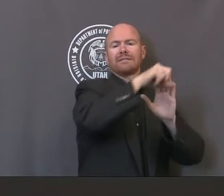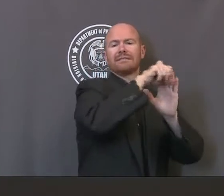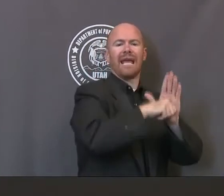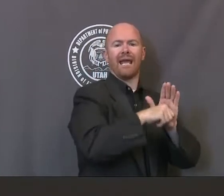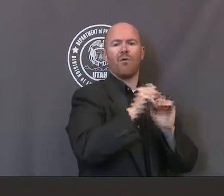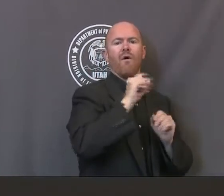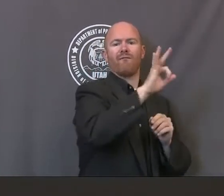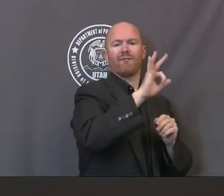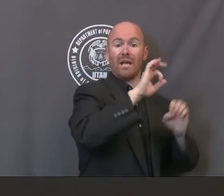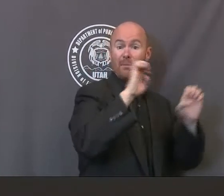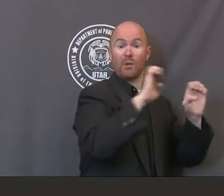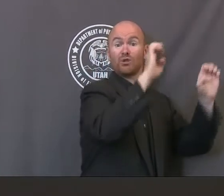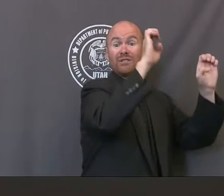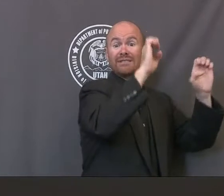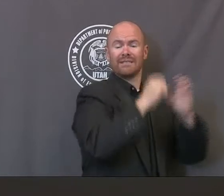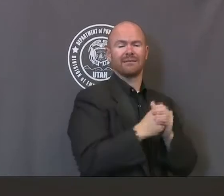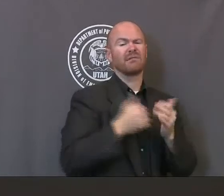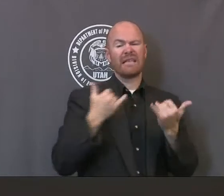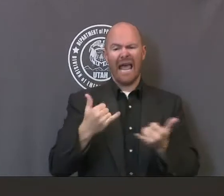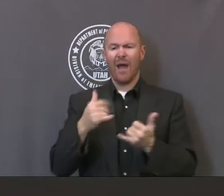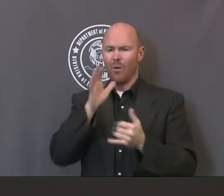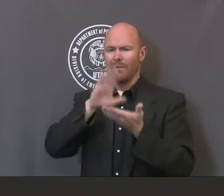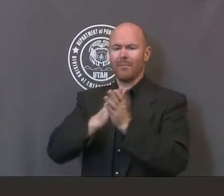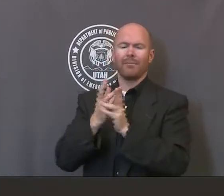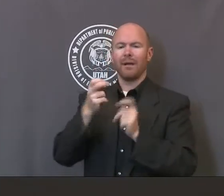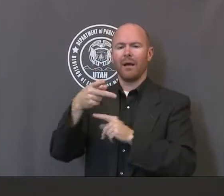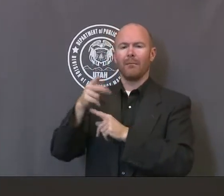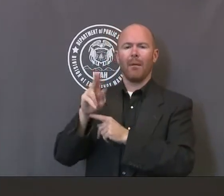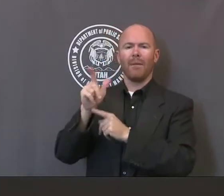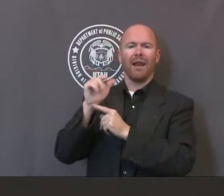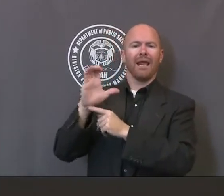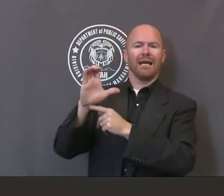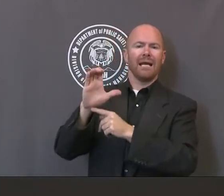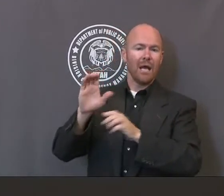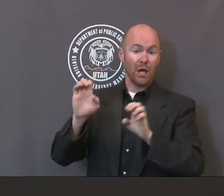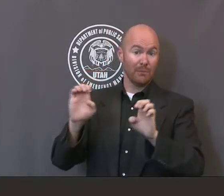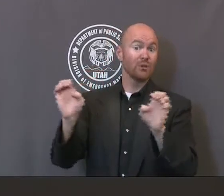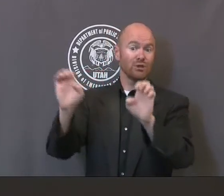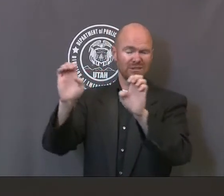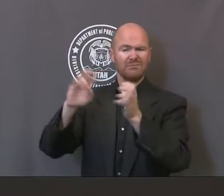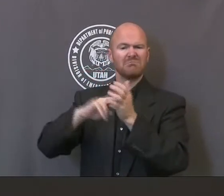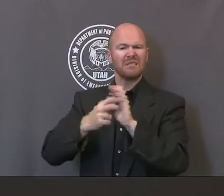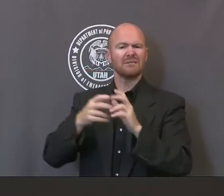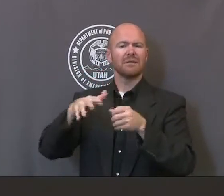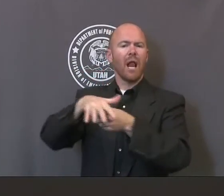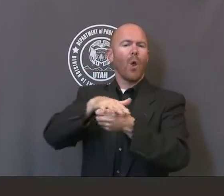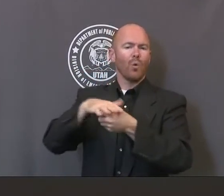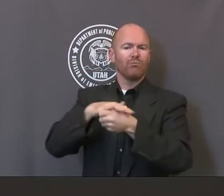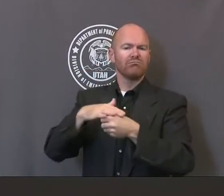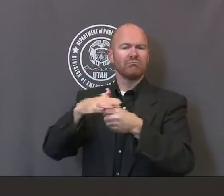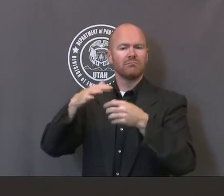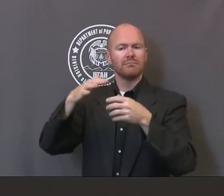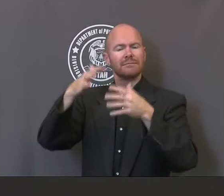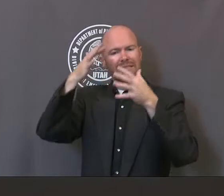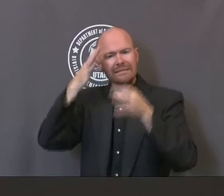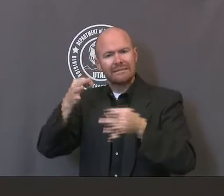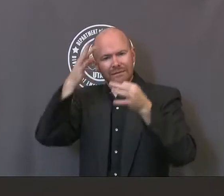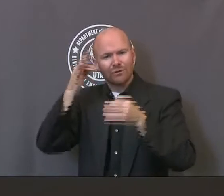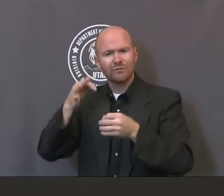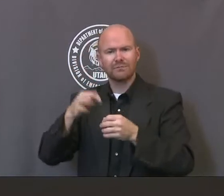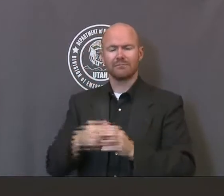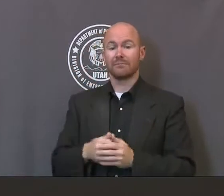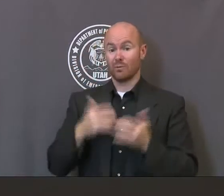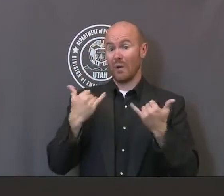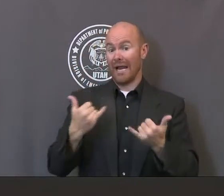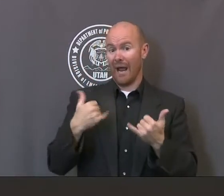different legal designation declared concurrently by the Utah Department of Health and myself, but this allows us to focus only on the